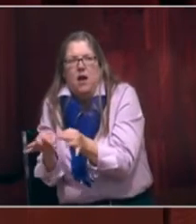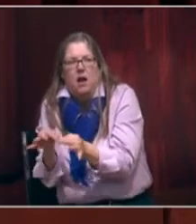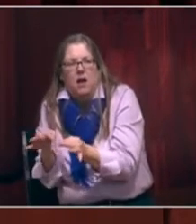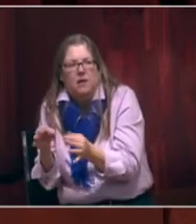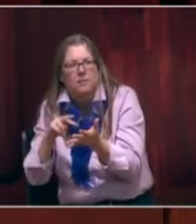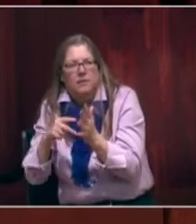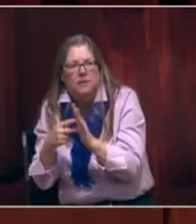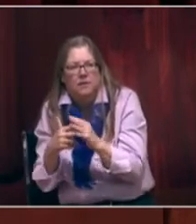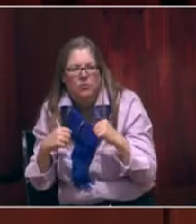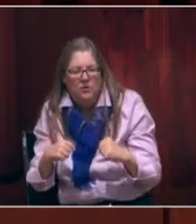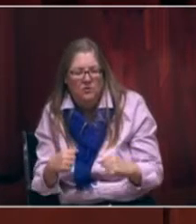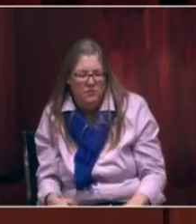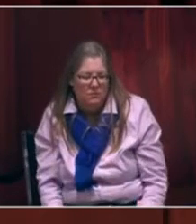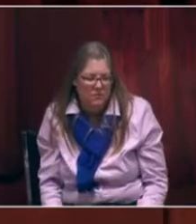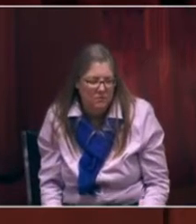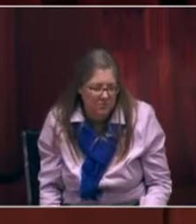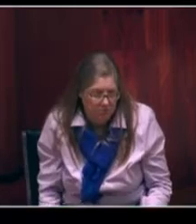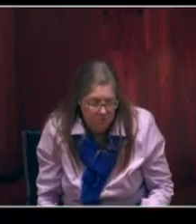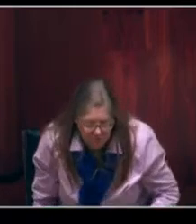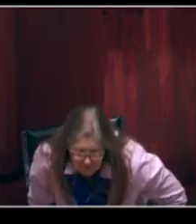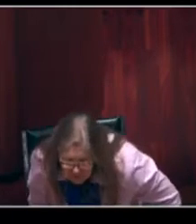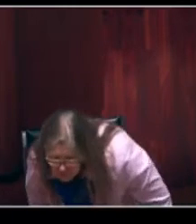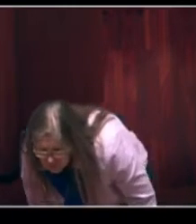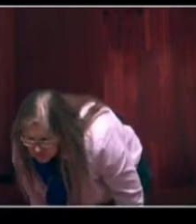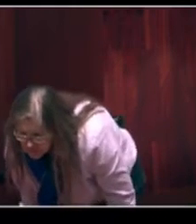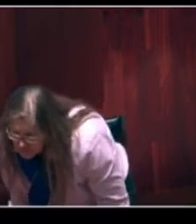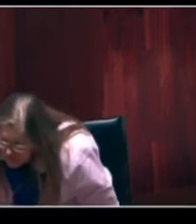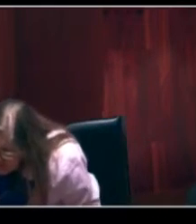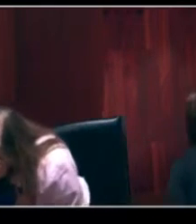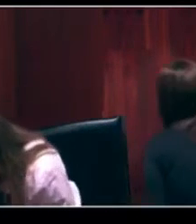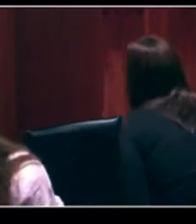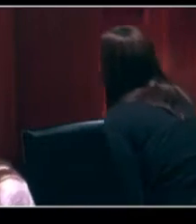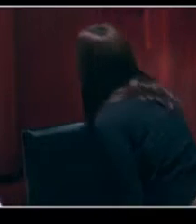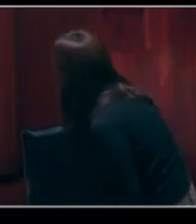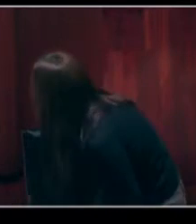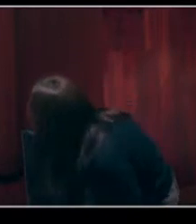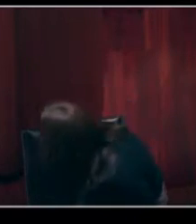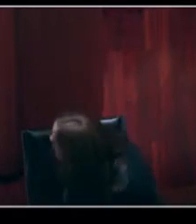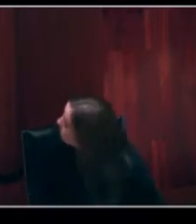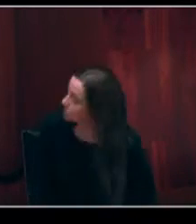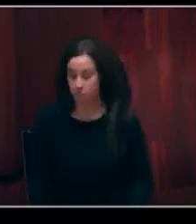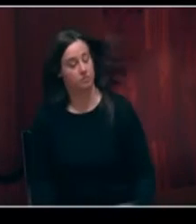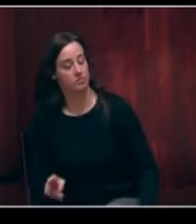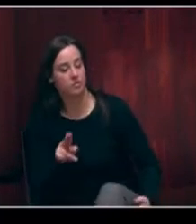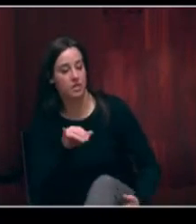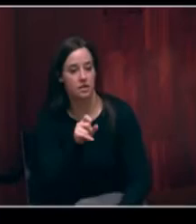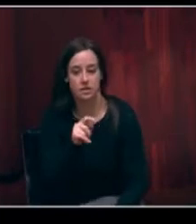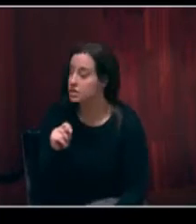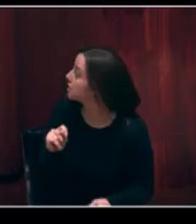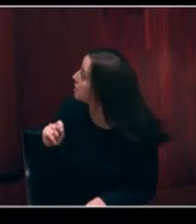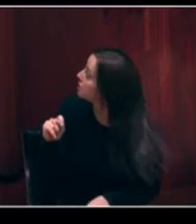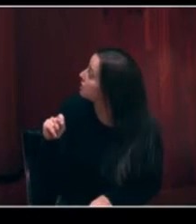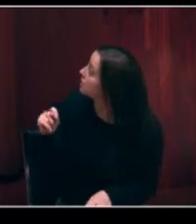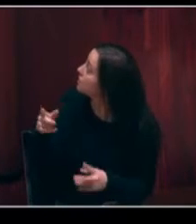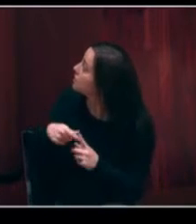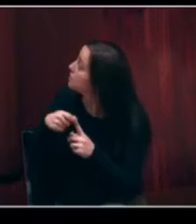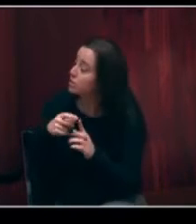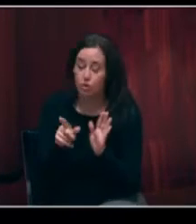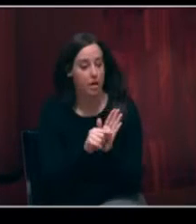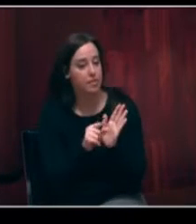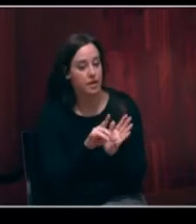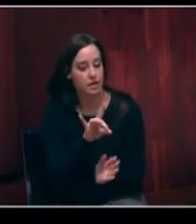protection. So brings us to the NIST SP 800-171. Of course, now we're in the guidance documents. We're in the